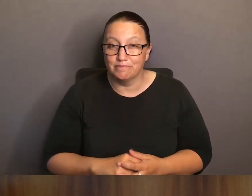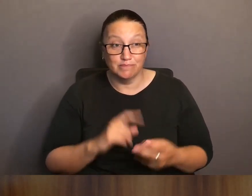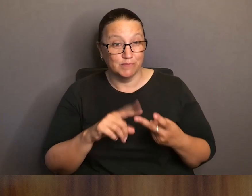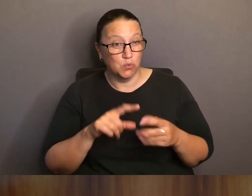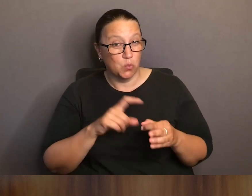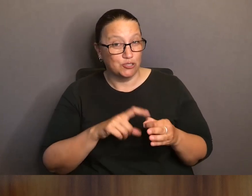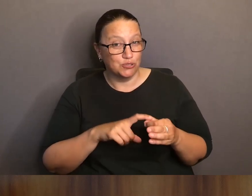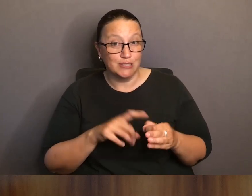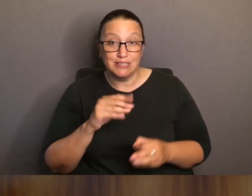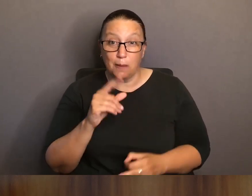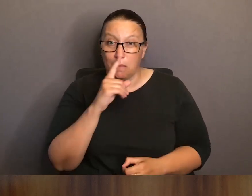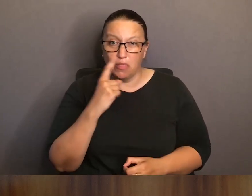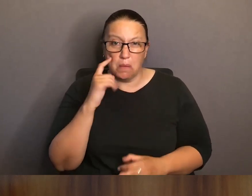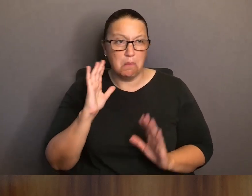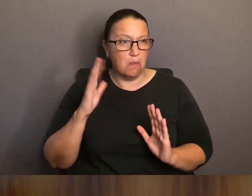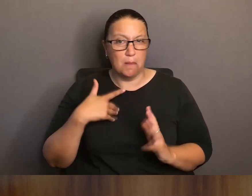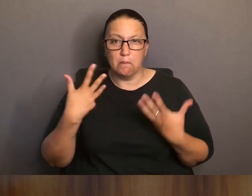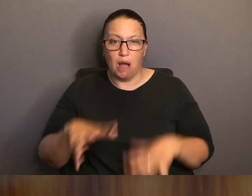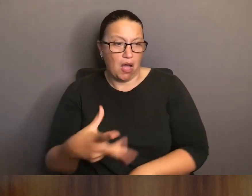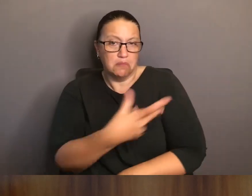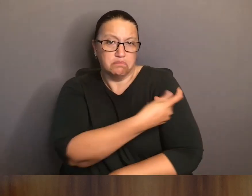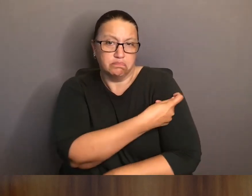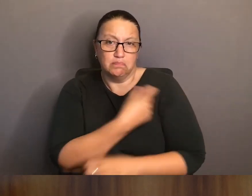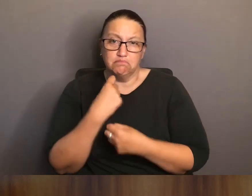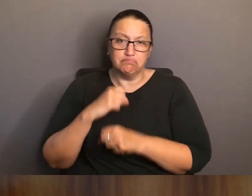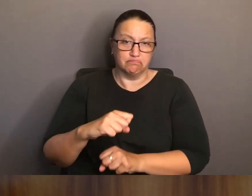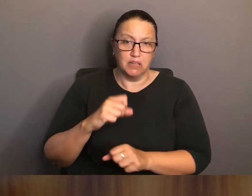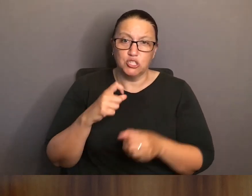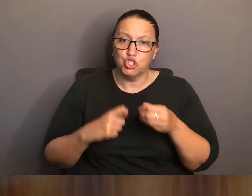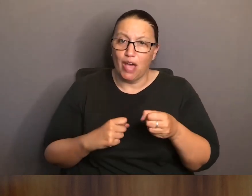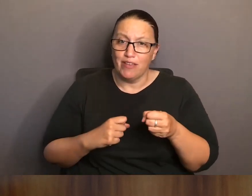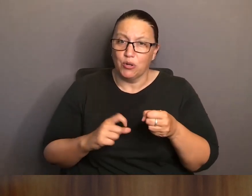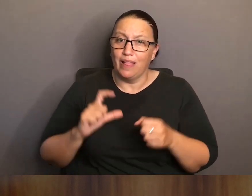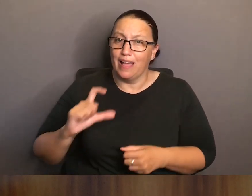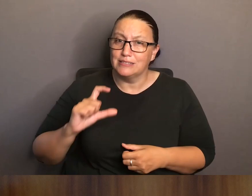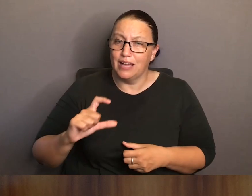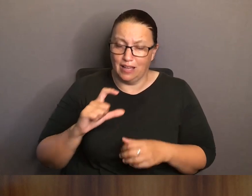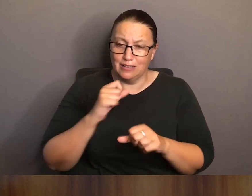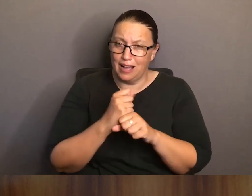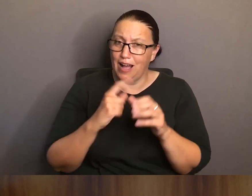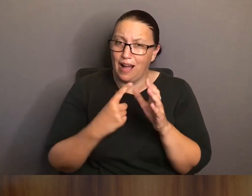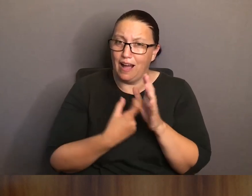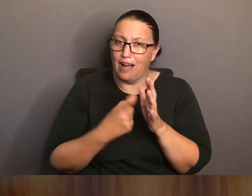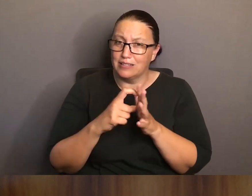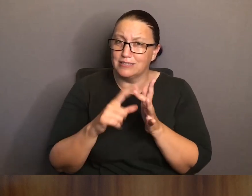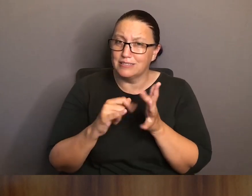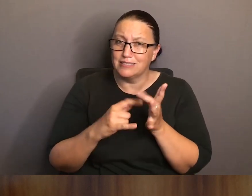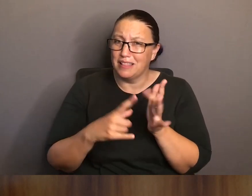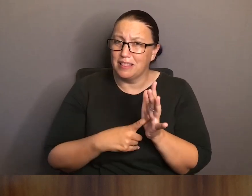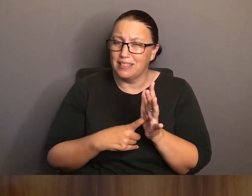them? So, even if you've had the HPV vaccination, you still need to do your cervical